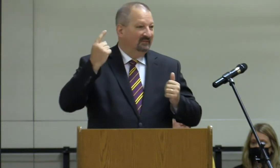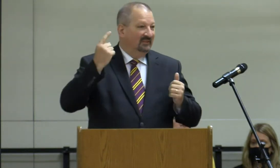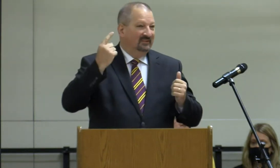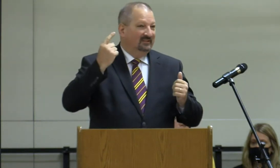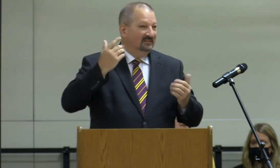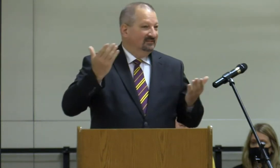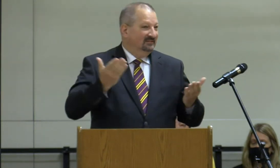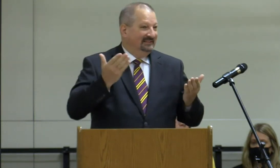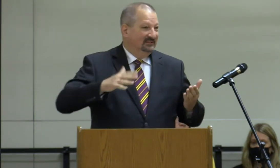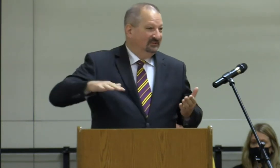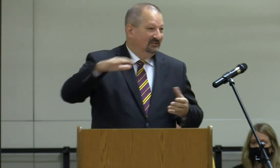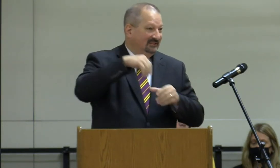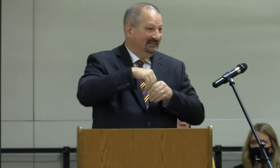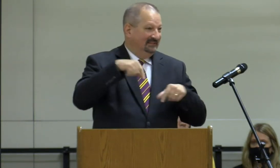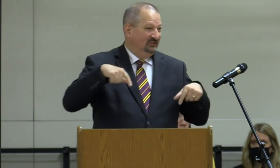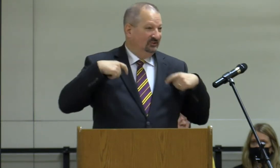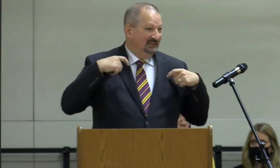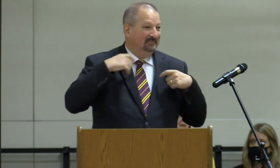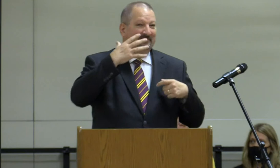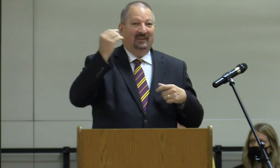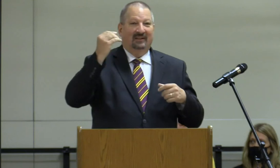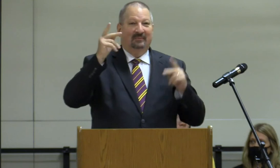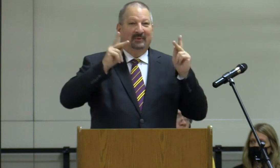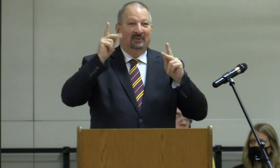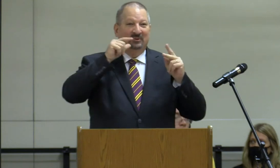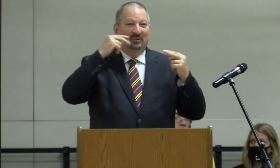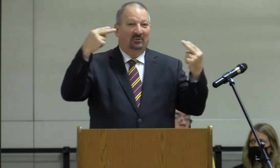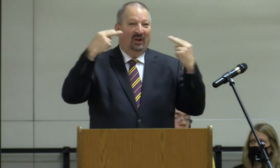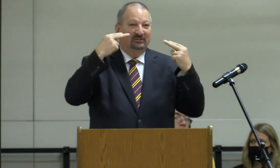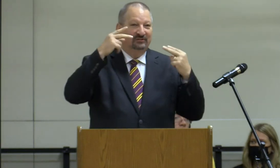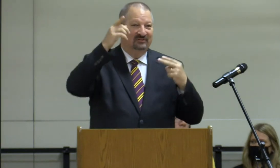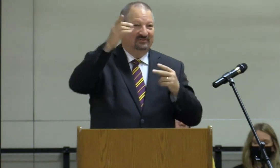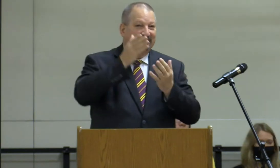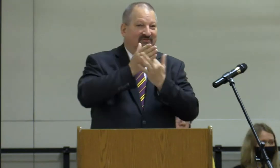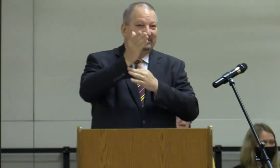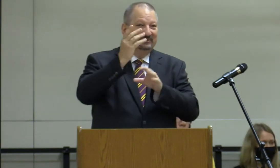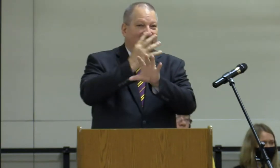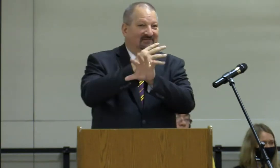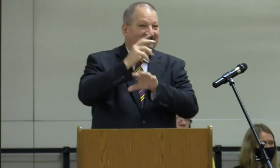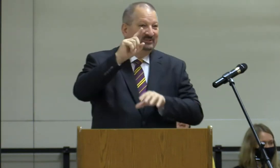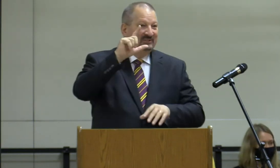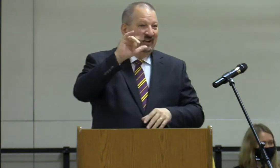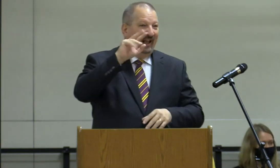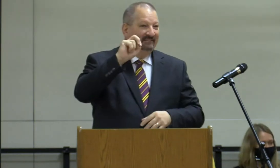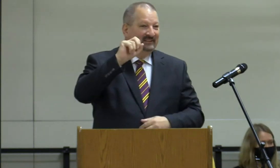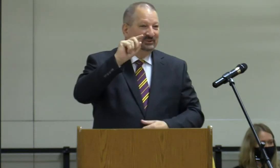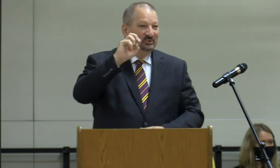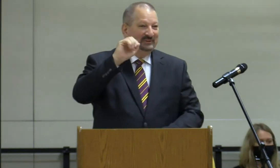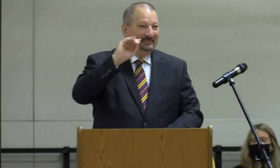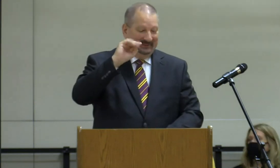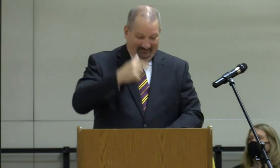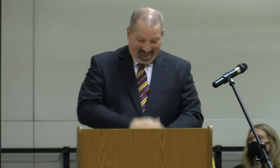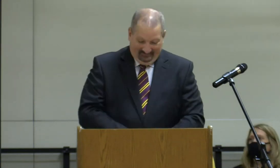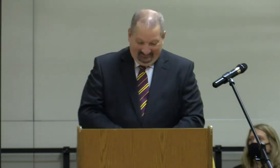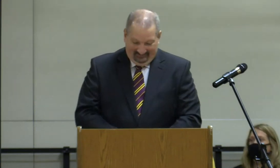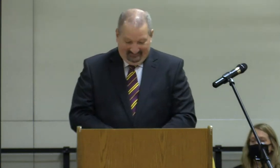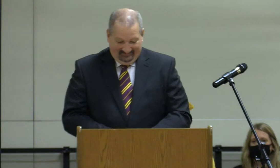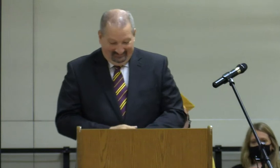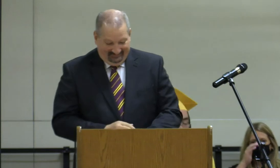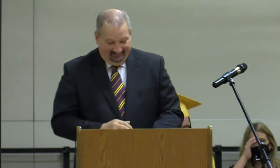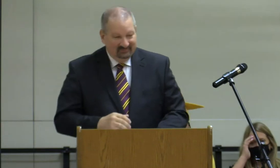All right, welcome everyone here to this gym and those watching on live stream